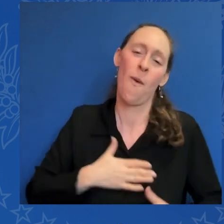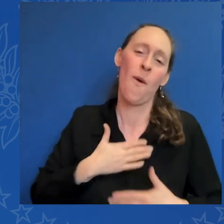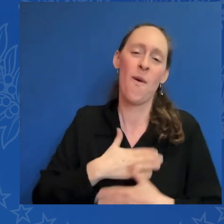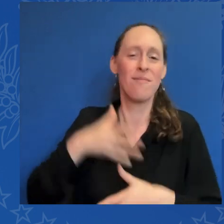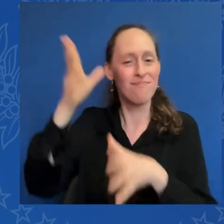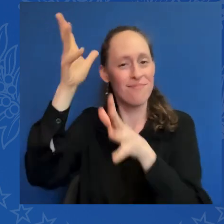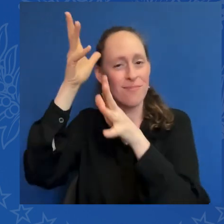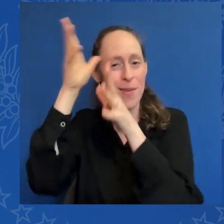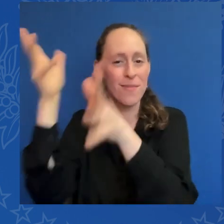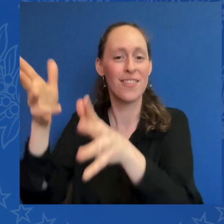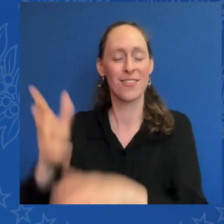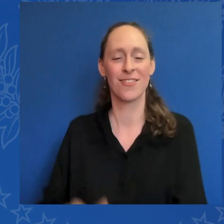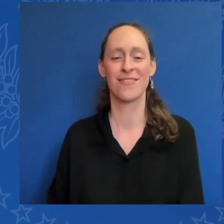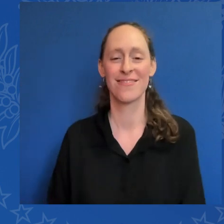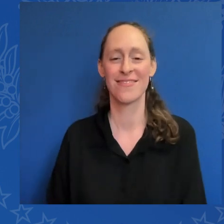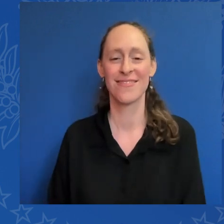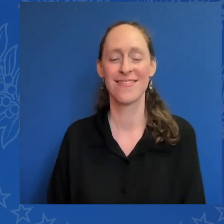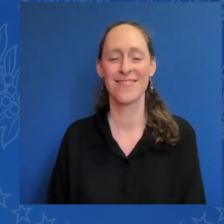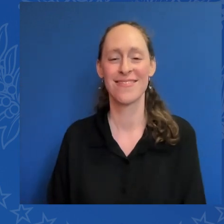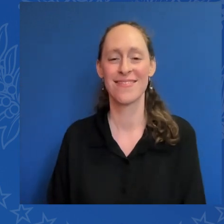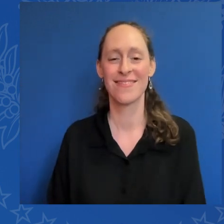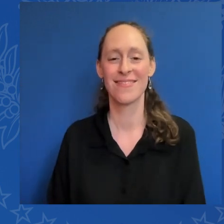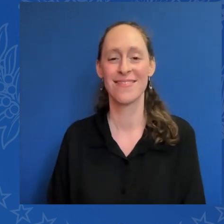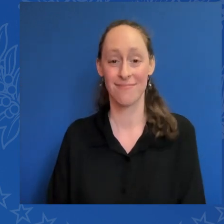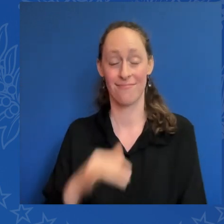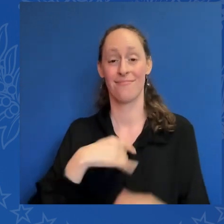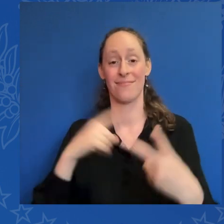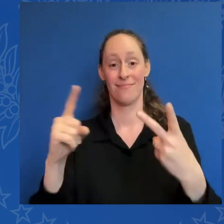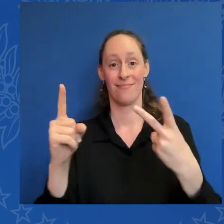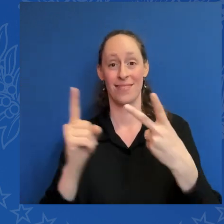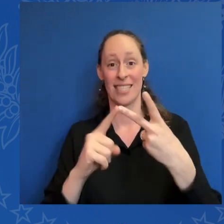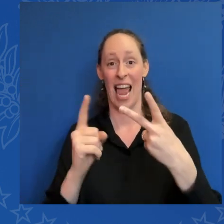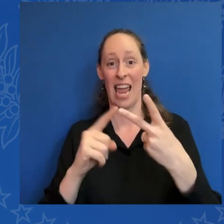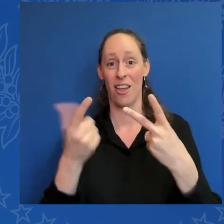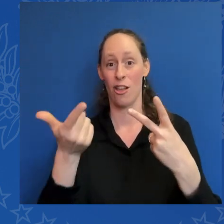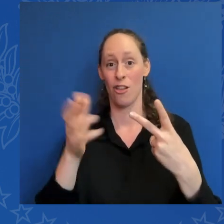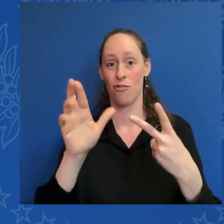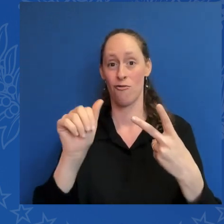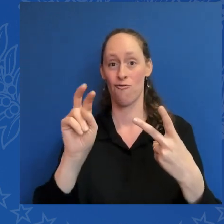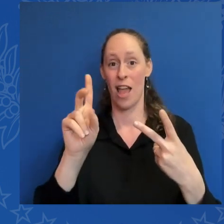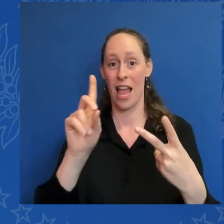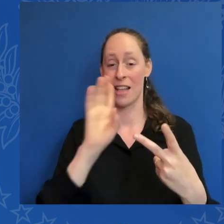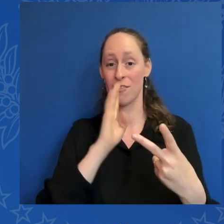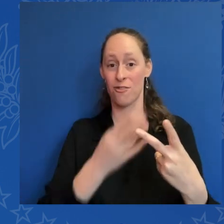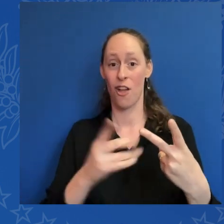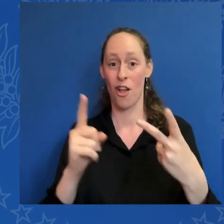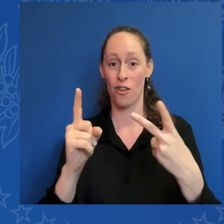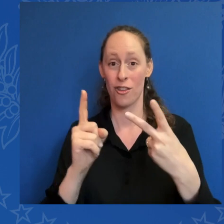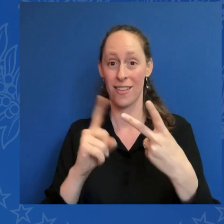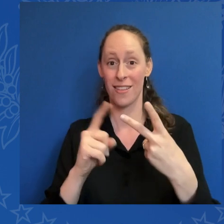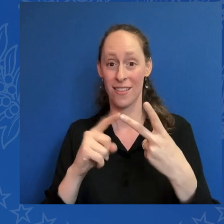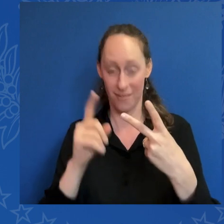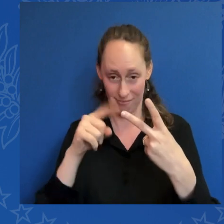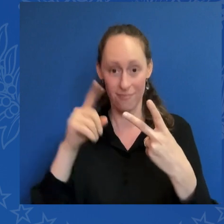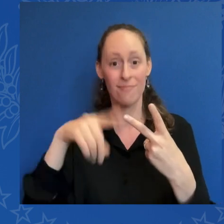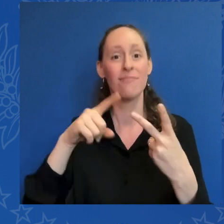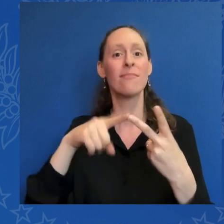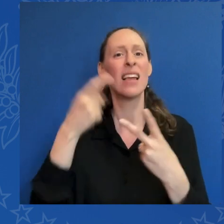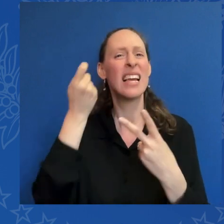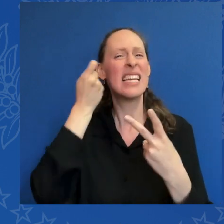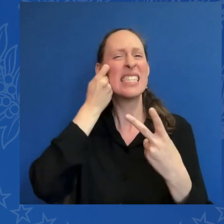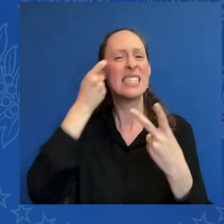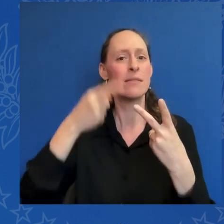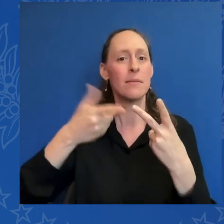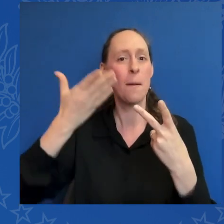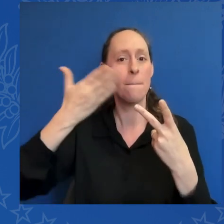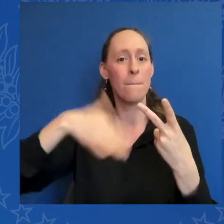walked in, she was being born and Hunt was there, and I had just been born. We walked into the recovery room, and I said, "What are we